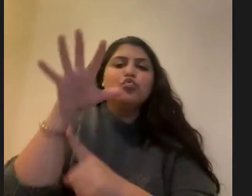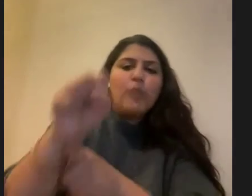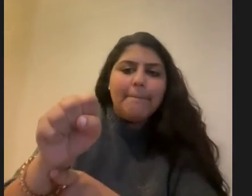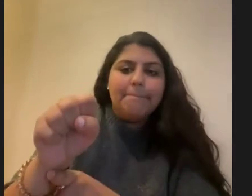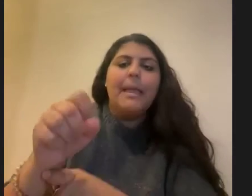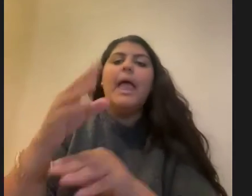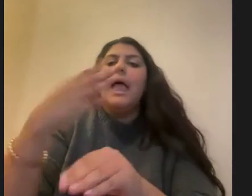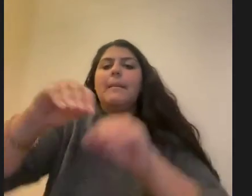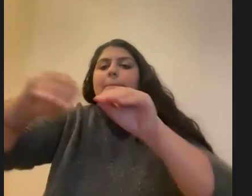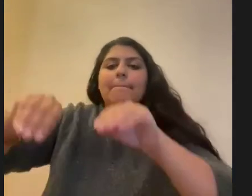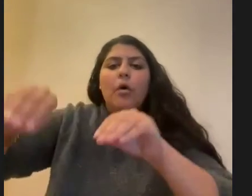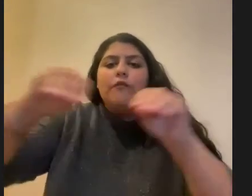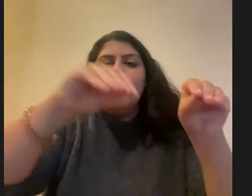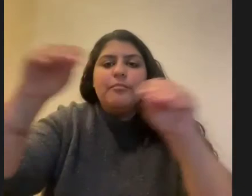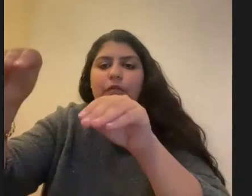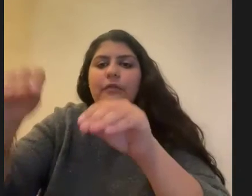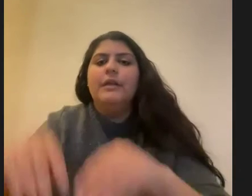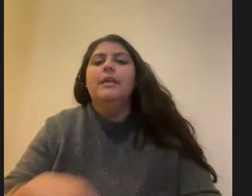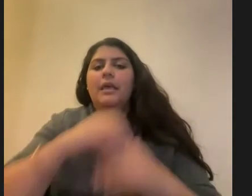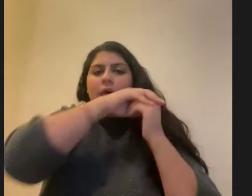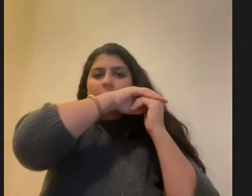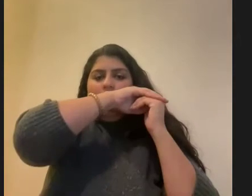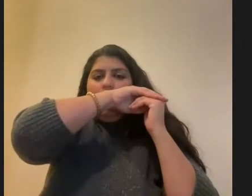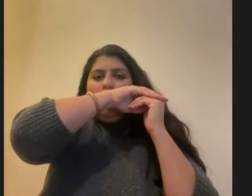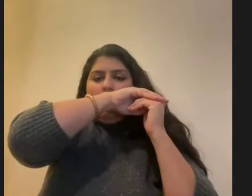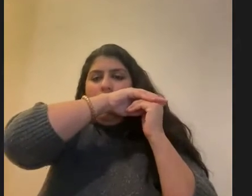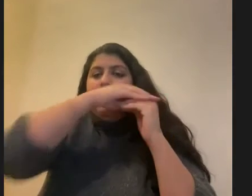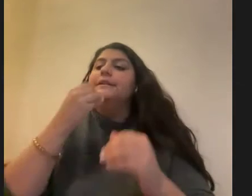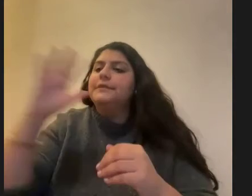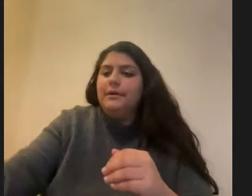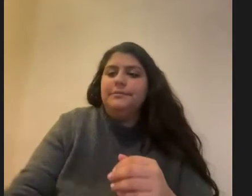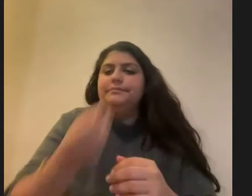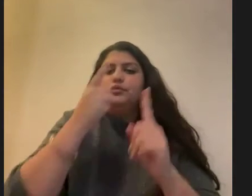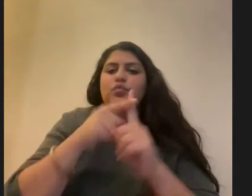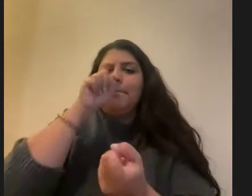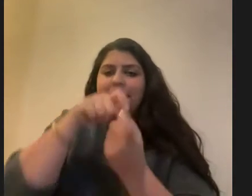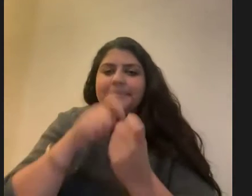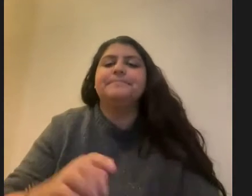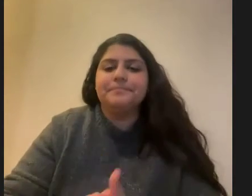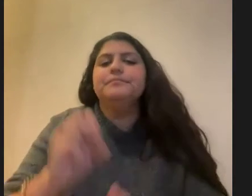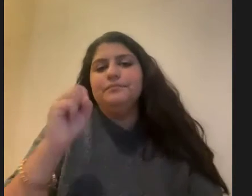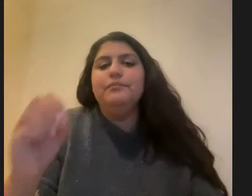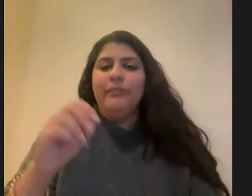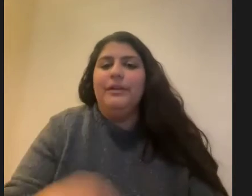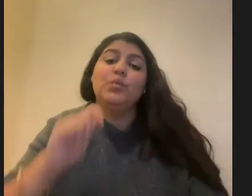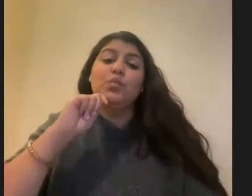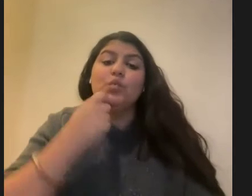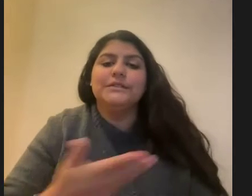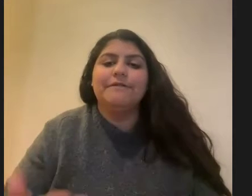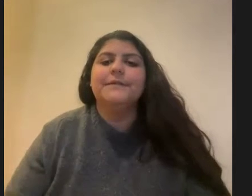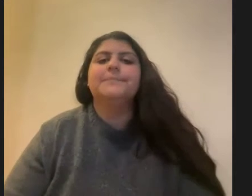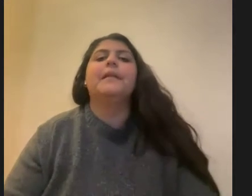maneuver and like grab stuff and hand it to the other to get it to the beak. Um, Pretty cool stuff. Pretty cool stuff. Valerie wants